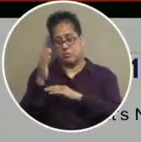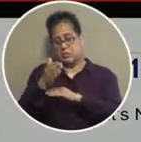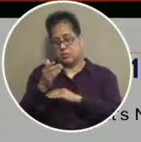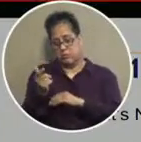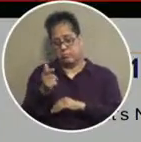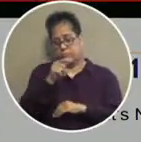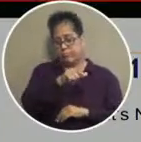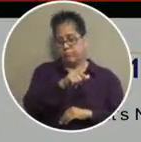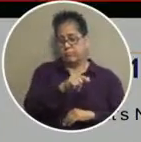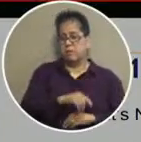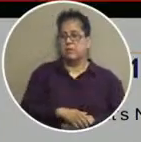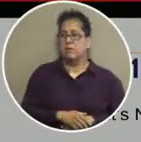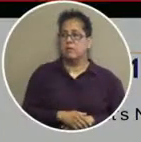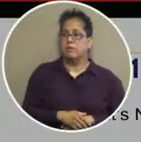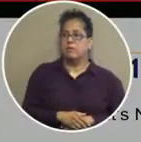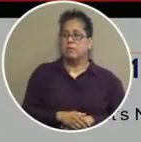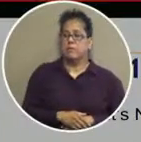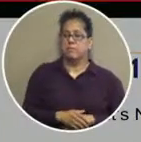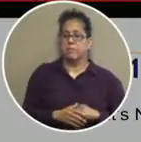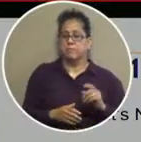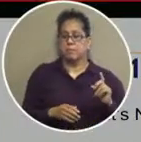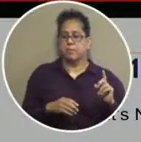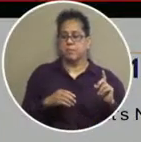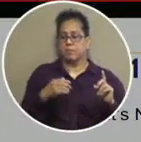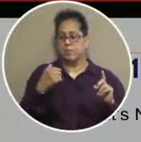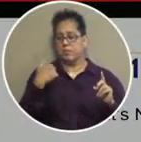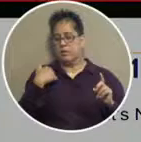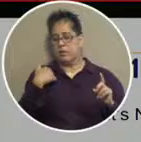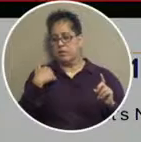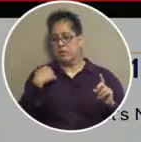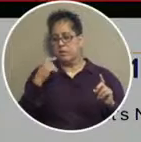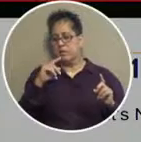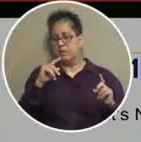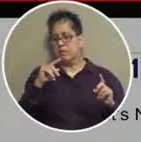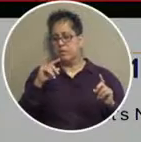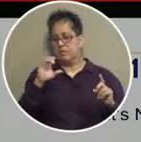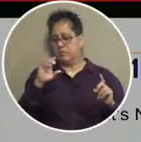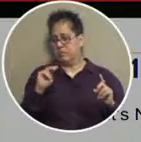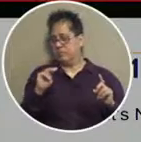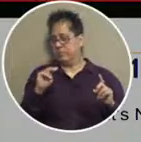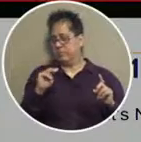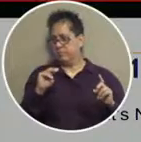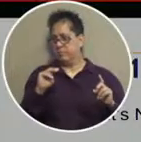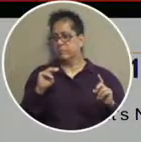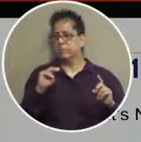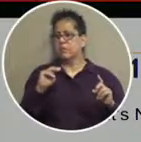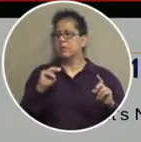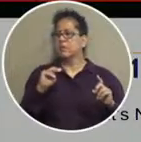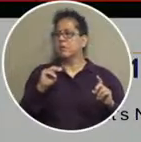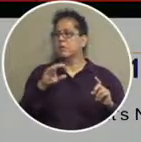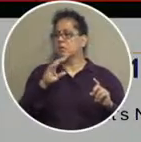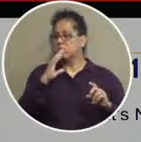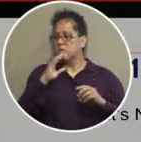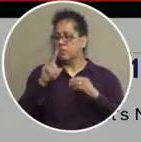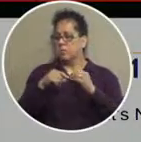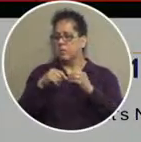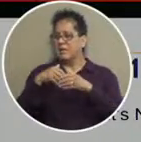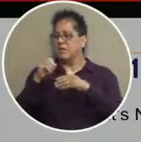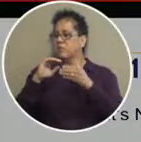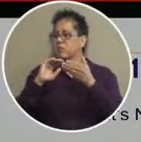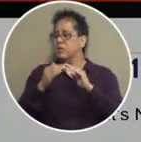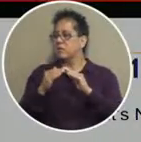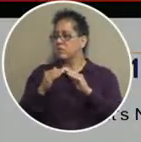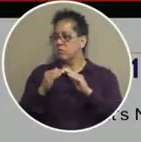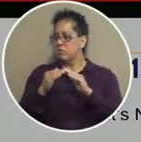presentation. Mayor, I would just like to say that when Dr. O talks about the local talent, he's one of